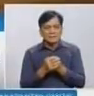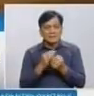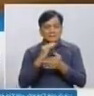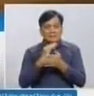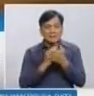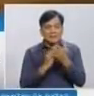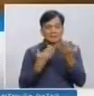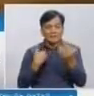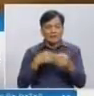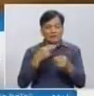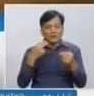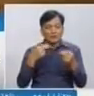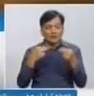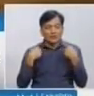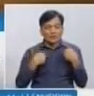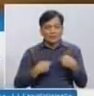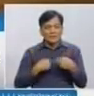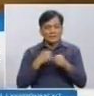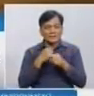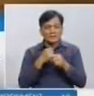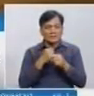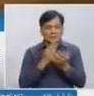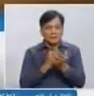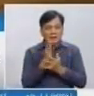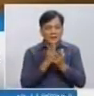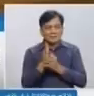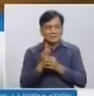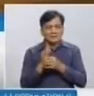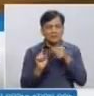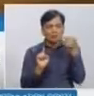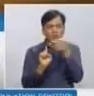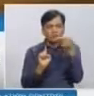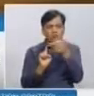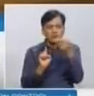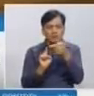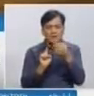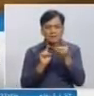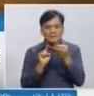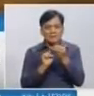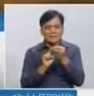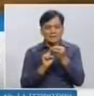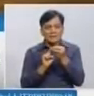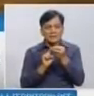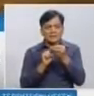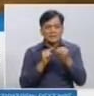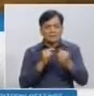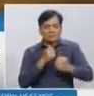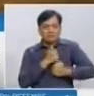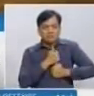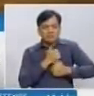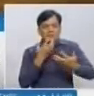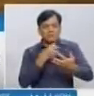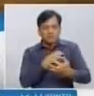advocates of human rights lash at and pillory our law enforcers and